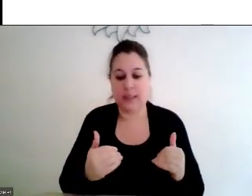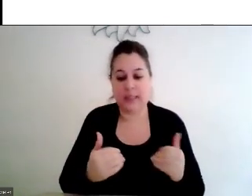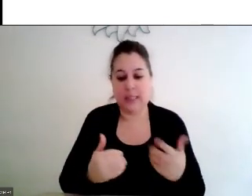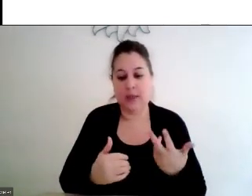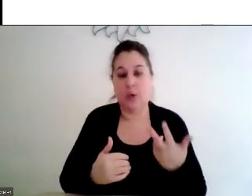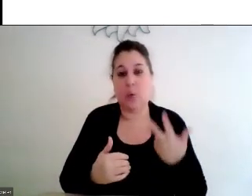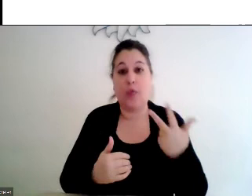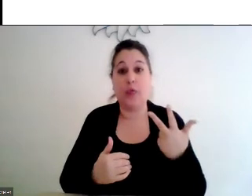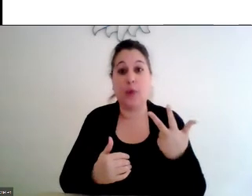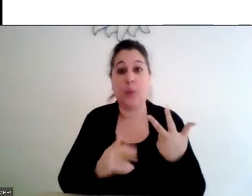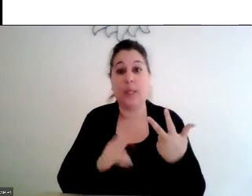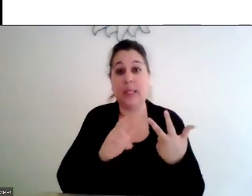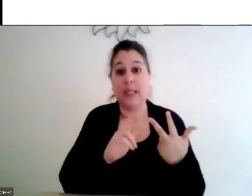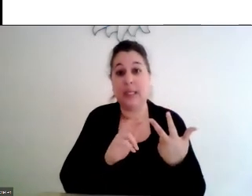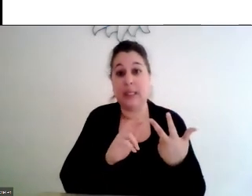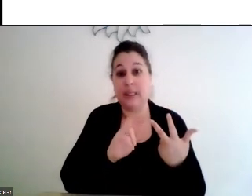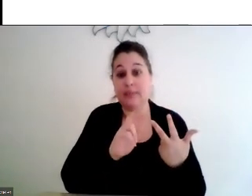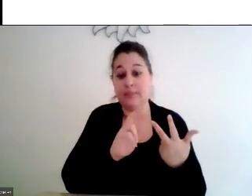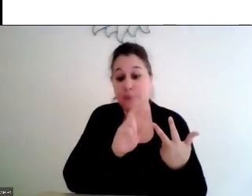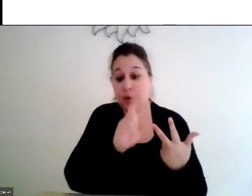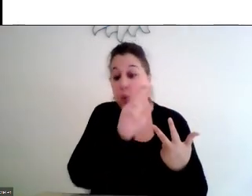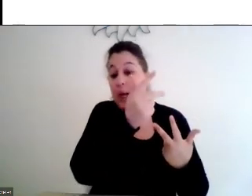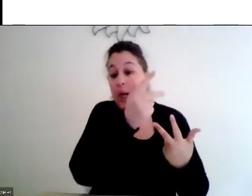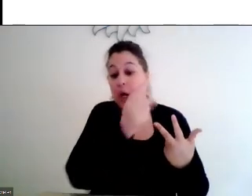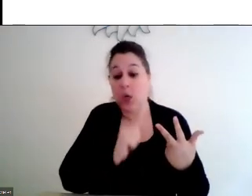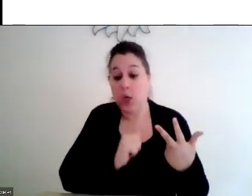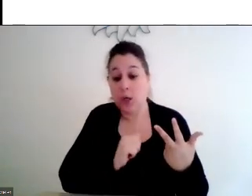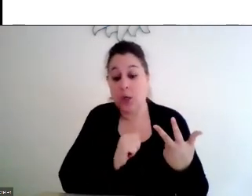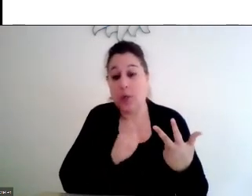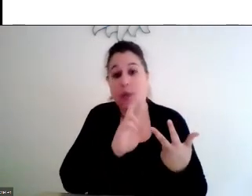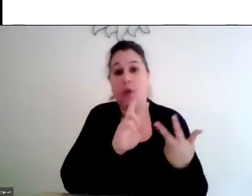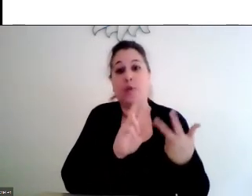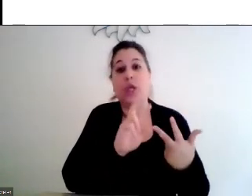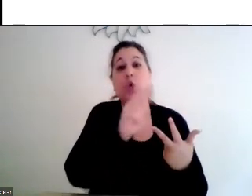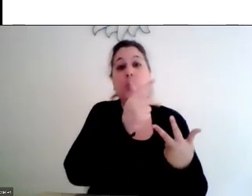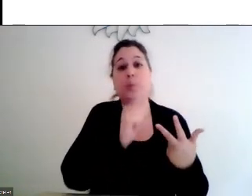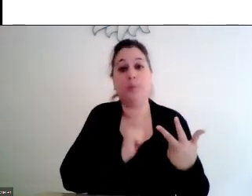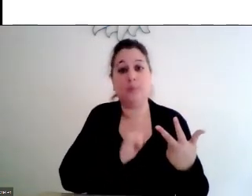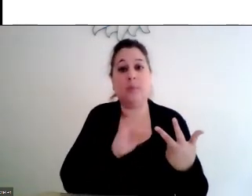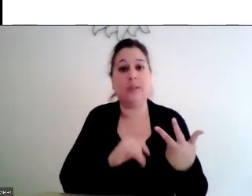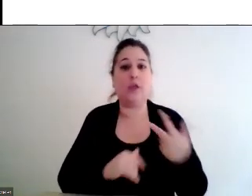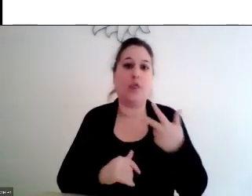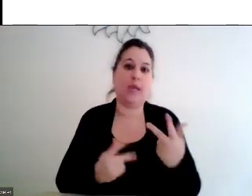9, times 3 is 27. Okay, so exponents, you want to do that next.